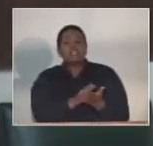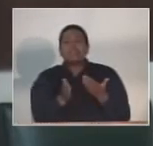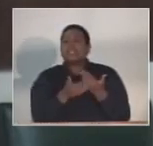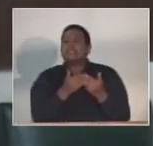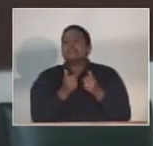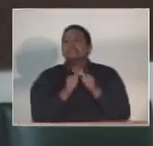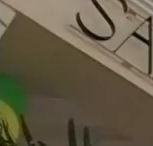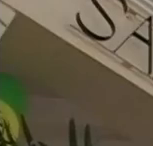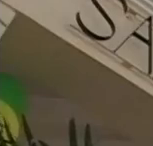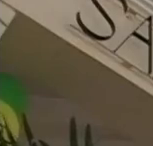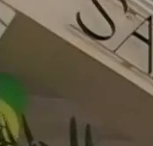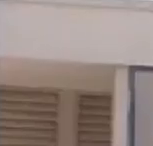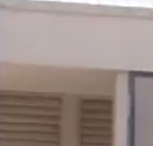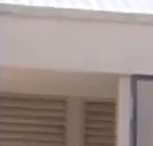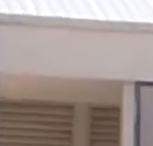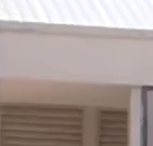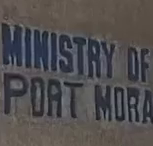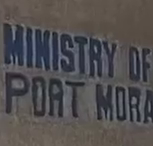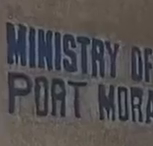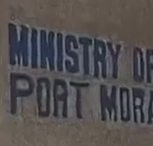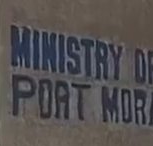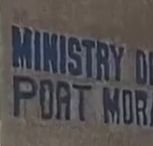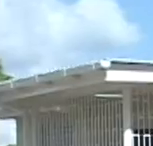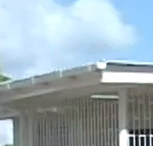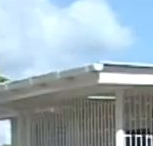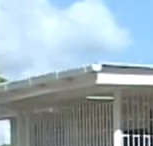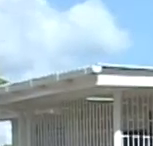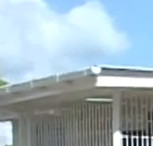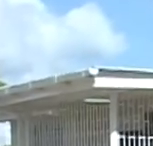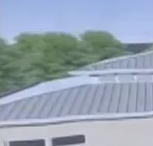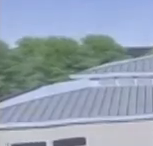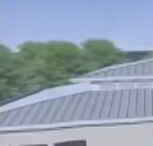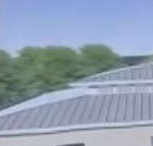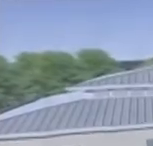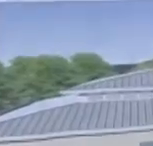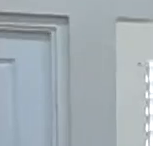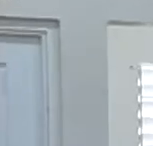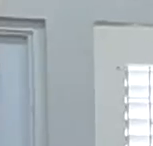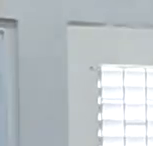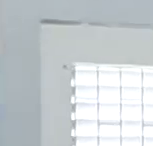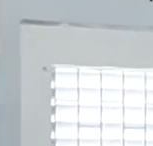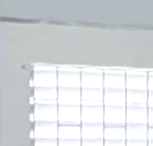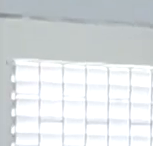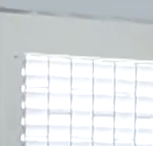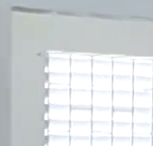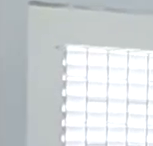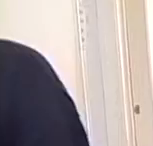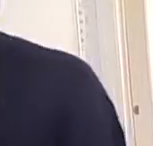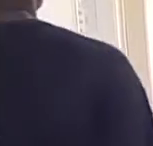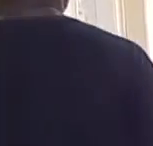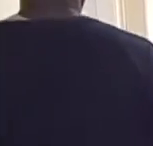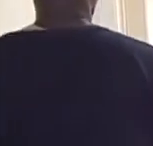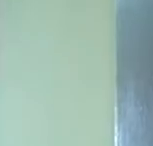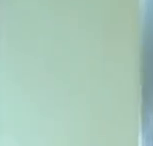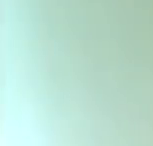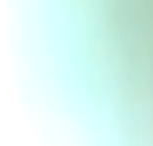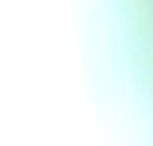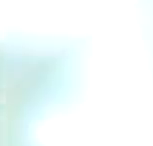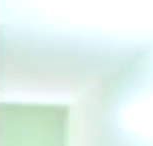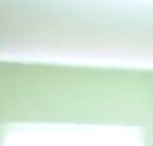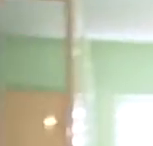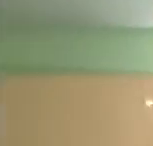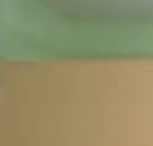effective service. The ministry's mission towards improved health outcomes for all Jamaicans this year is supported by